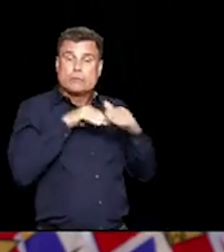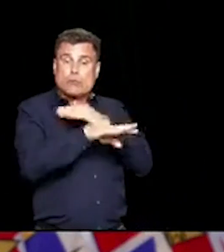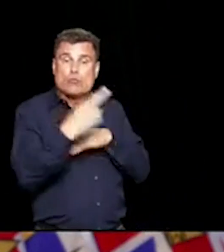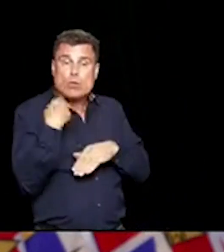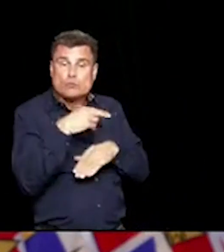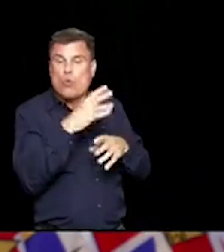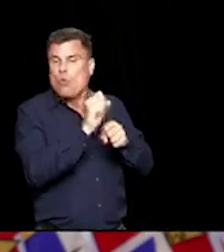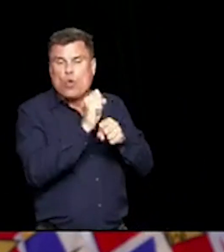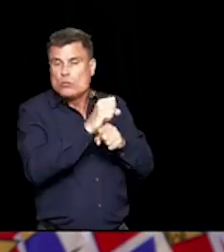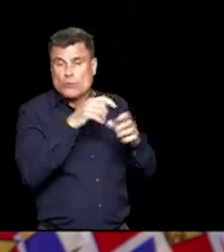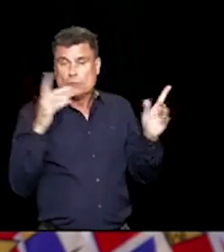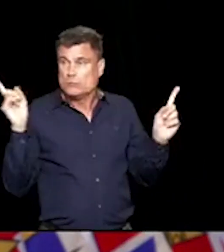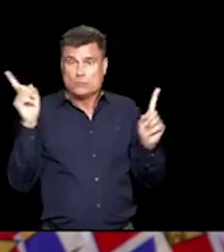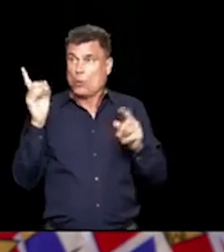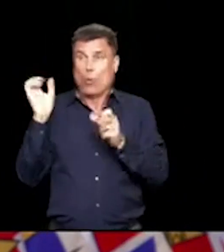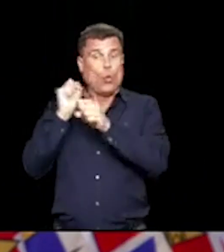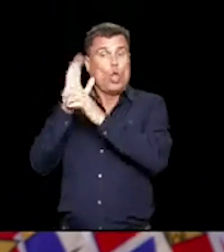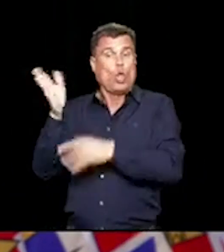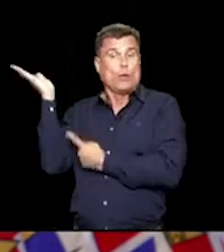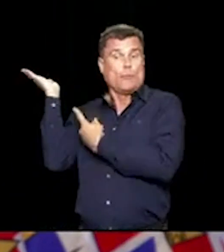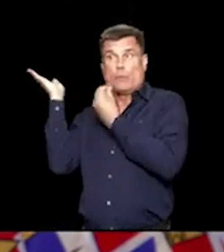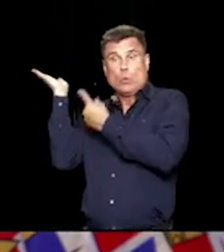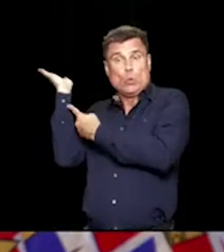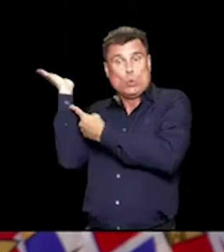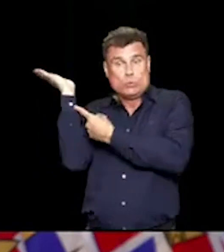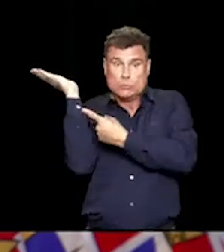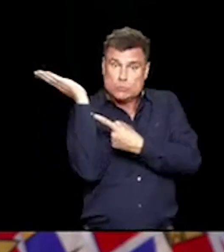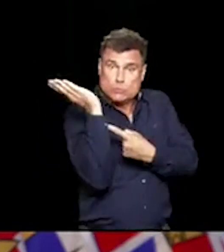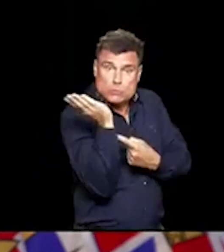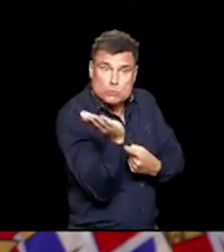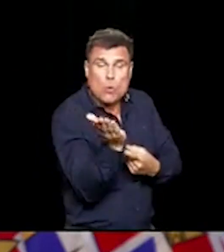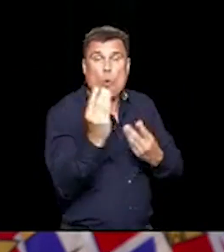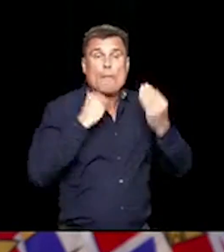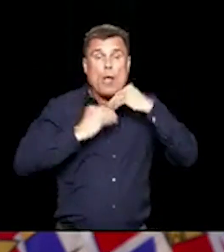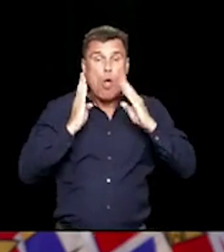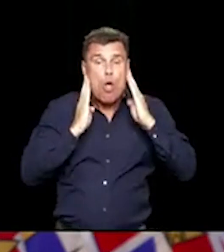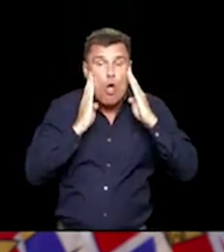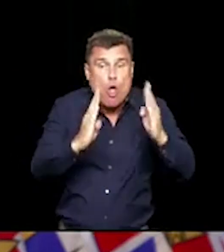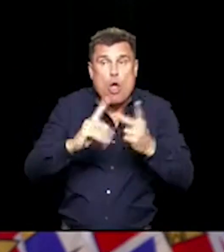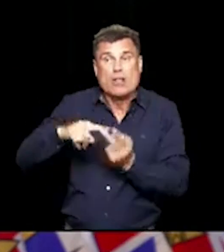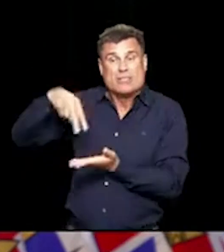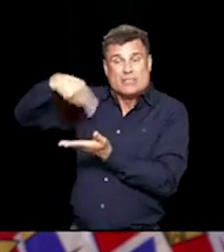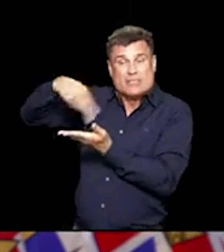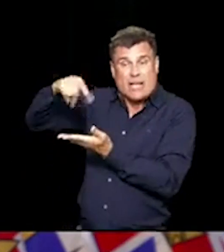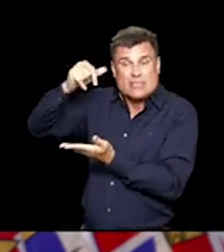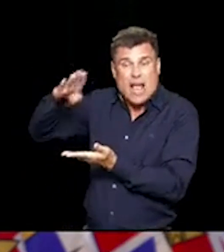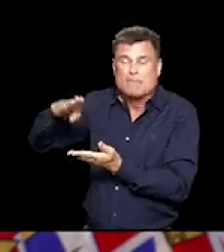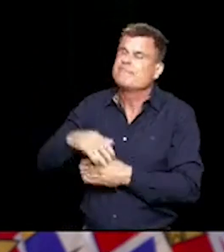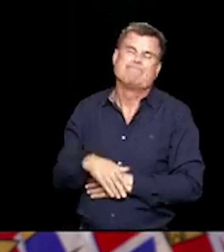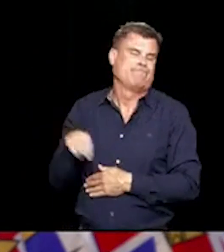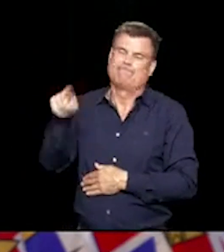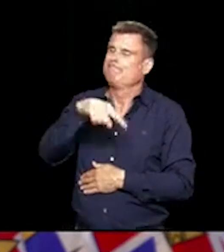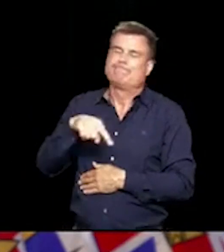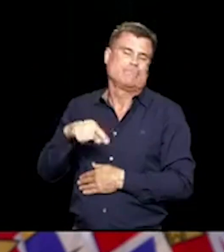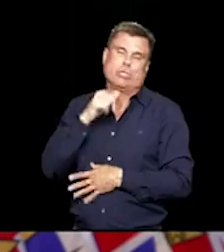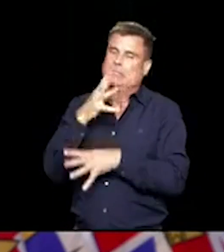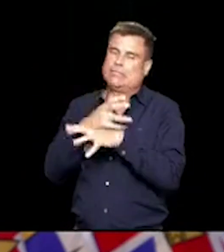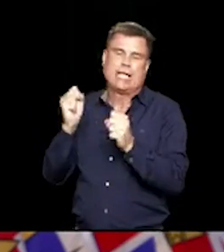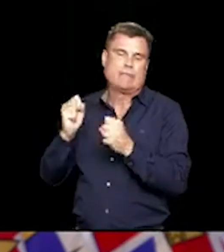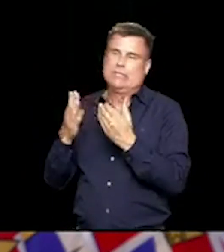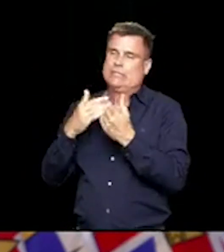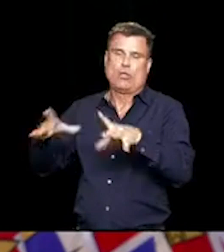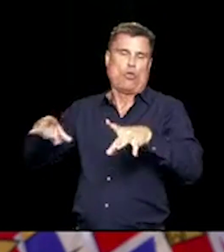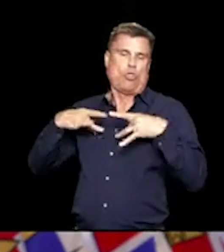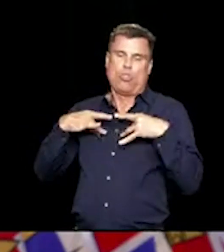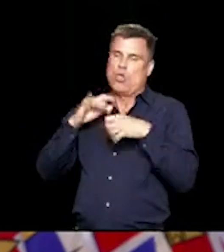who were working in these places, in the banquet halls, in the nightclubs, were not able to effectively use the measures